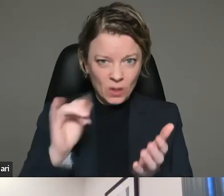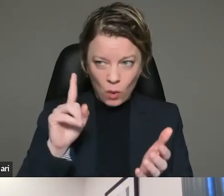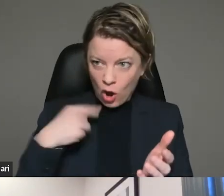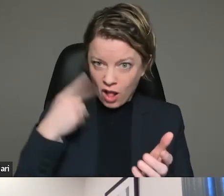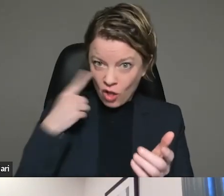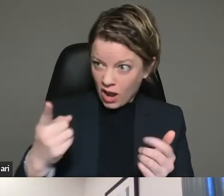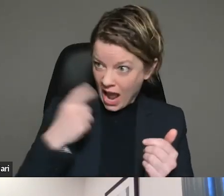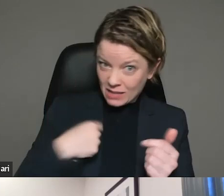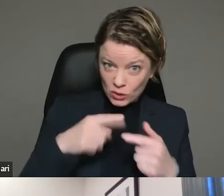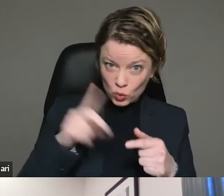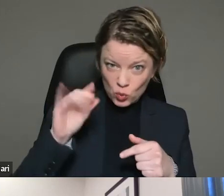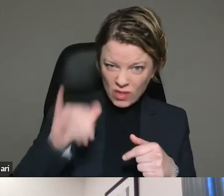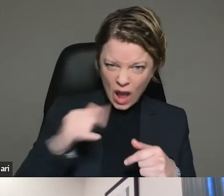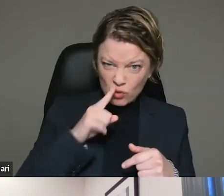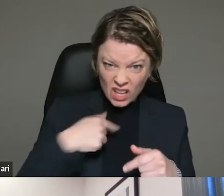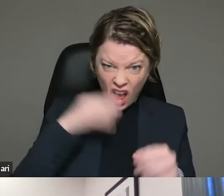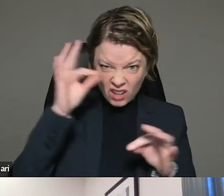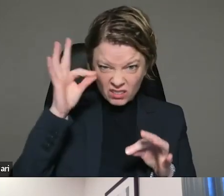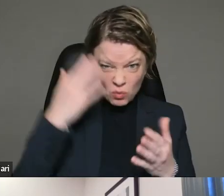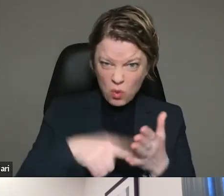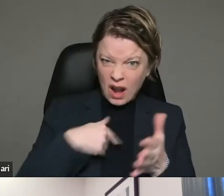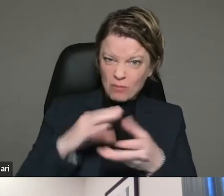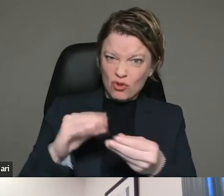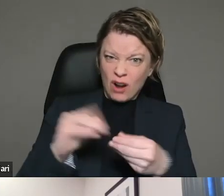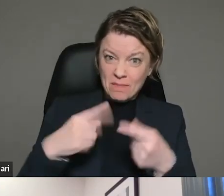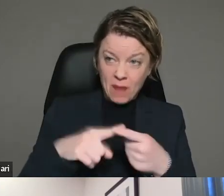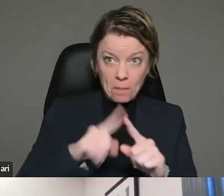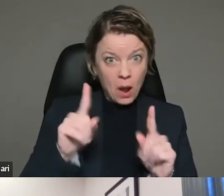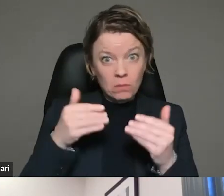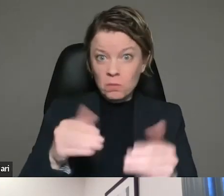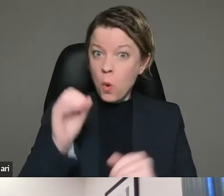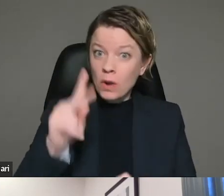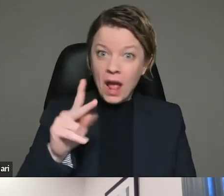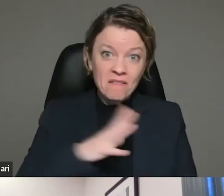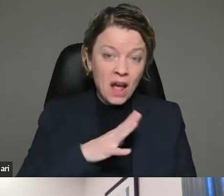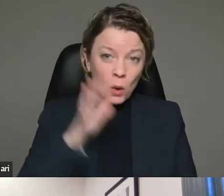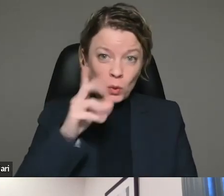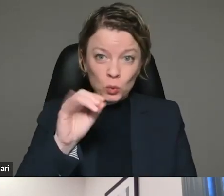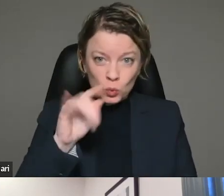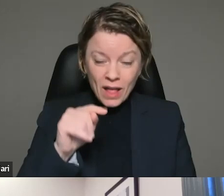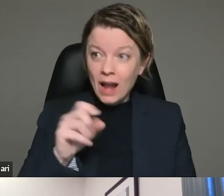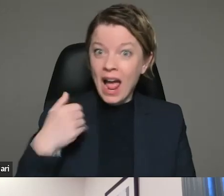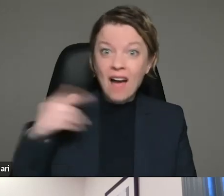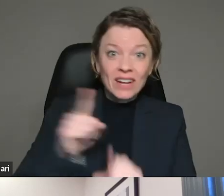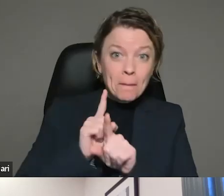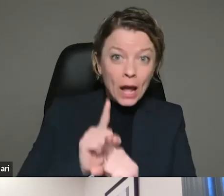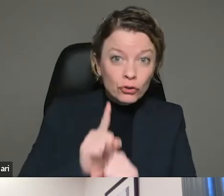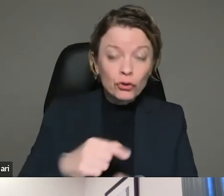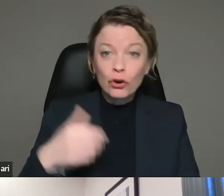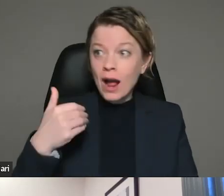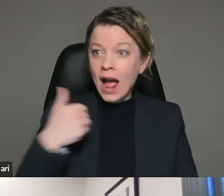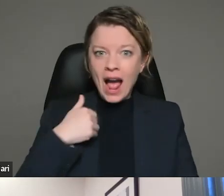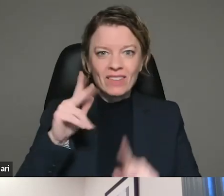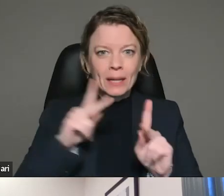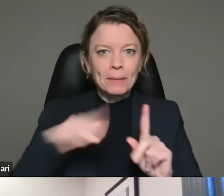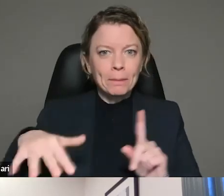this? I don't even know what I'm talking about, but okay, here I'm going to do it. So, you know, having the mentor and having people,